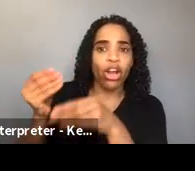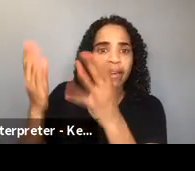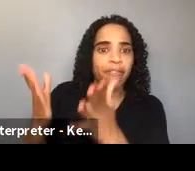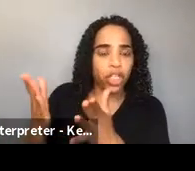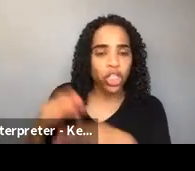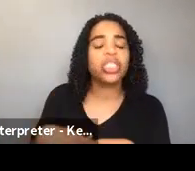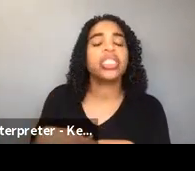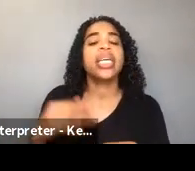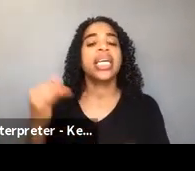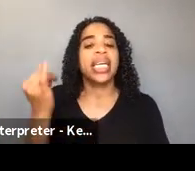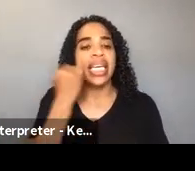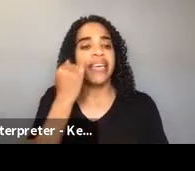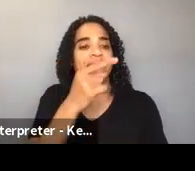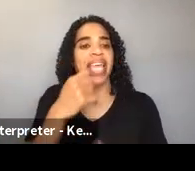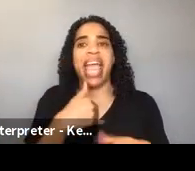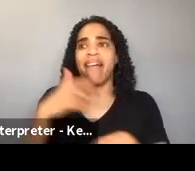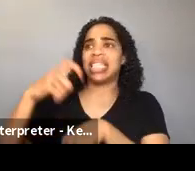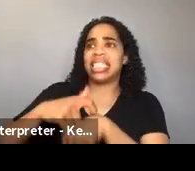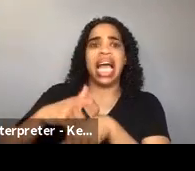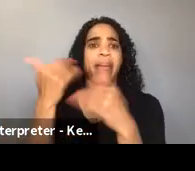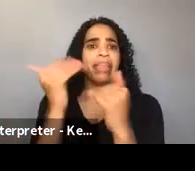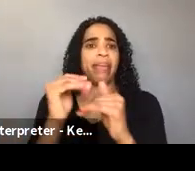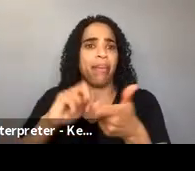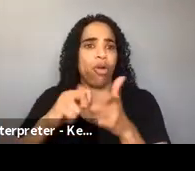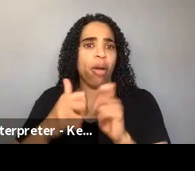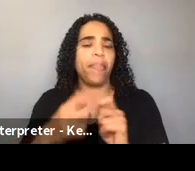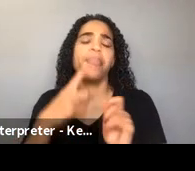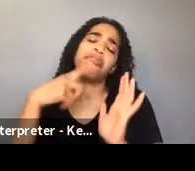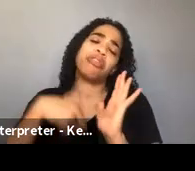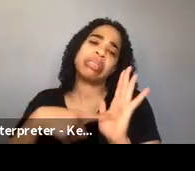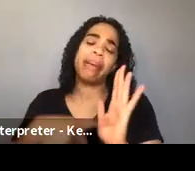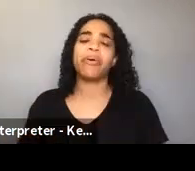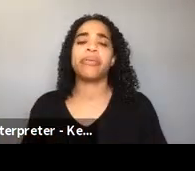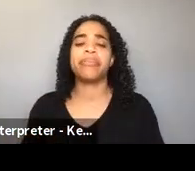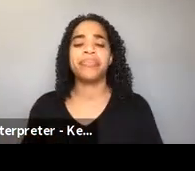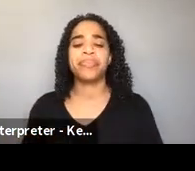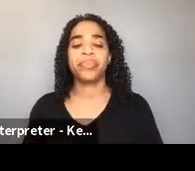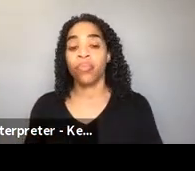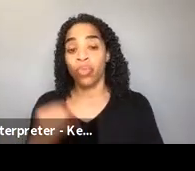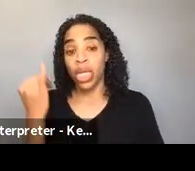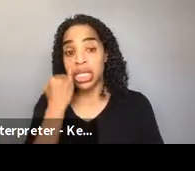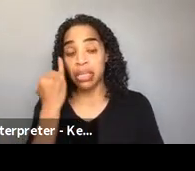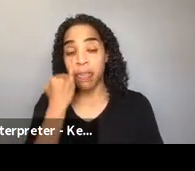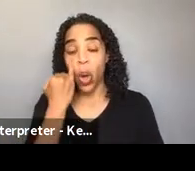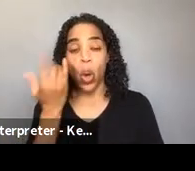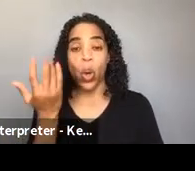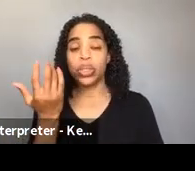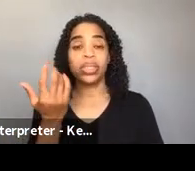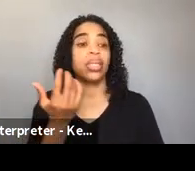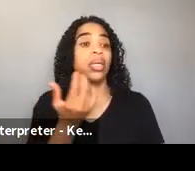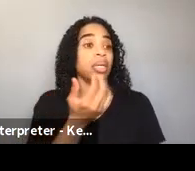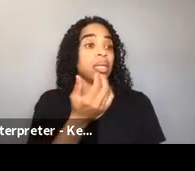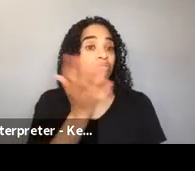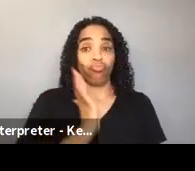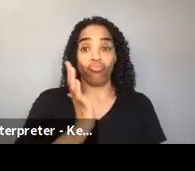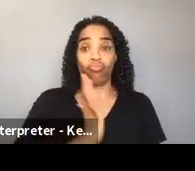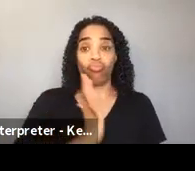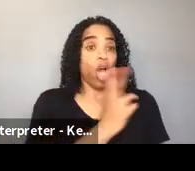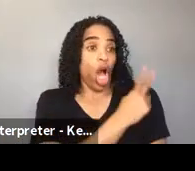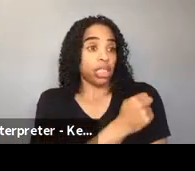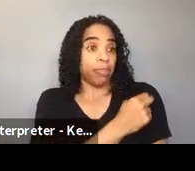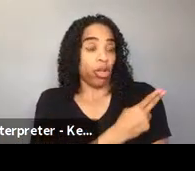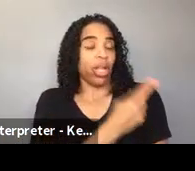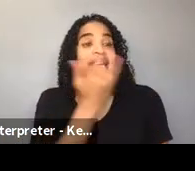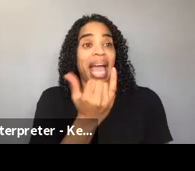specific time-limited problem. For example, a transition from hospitalization to independent